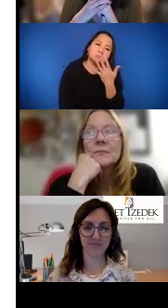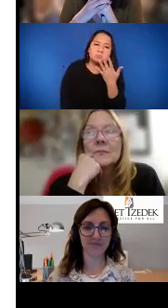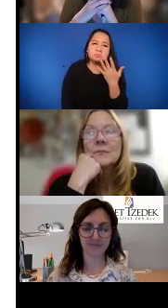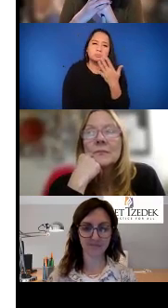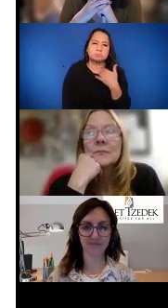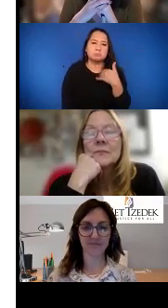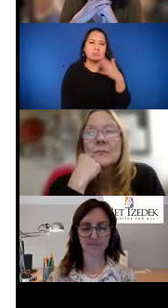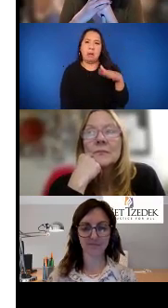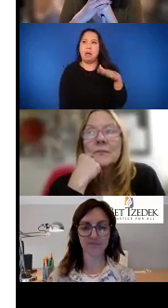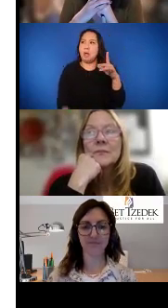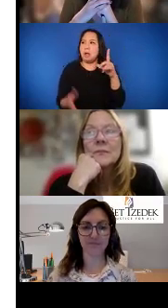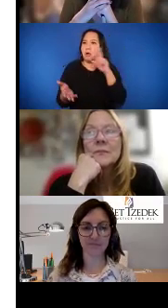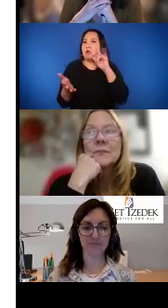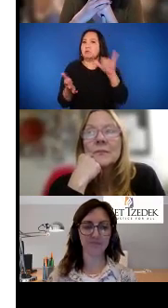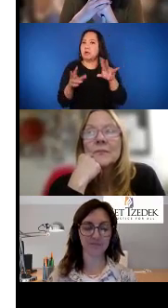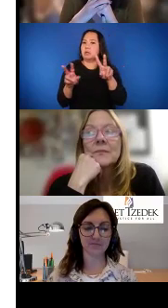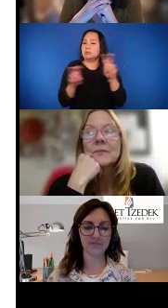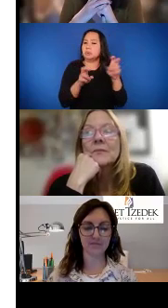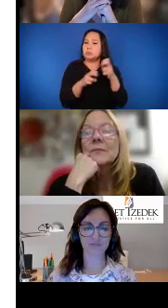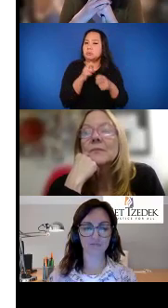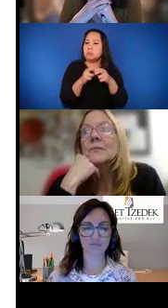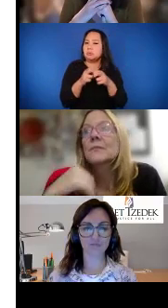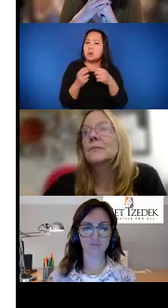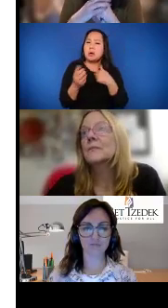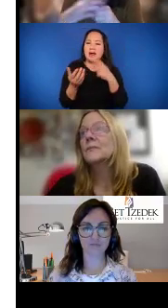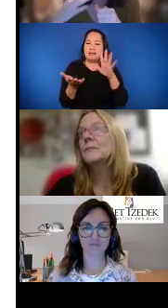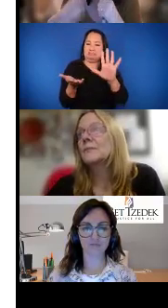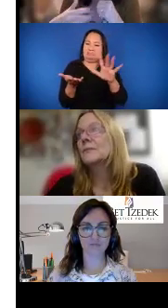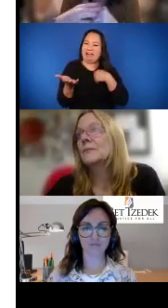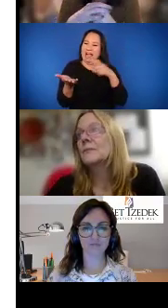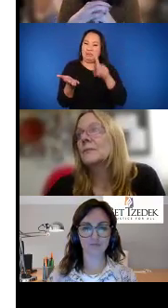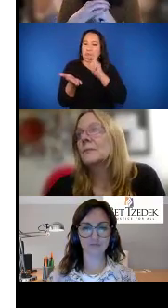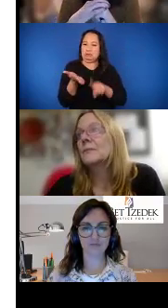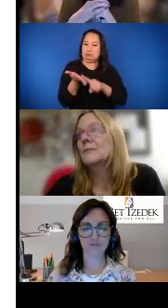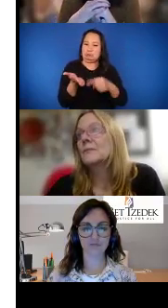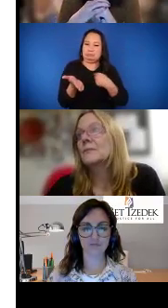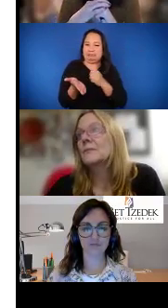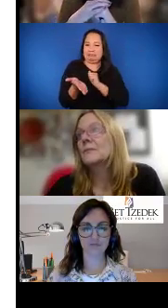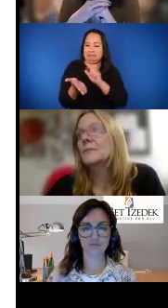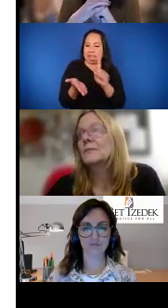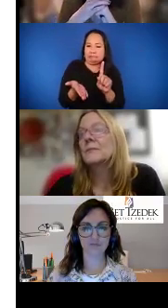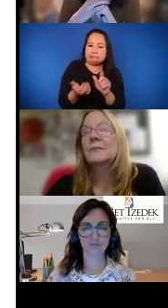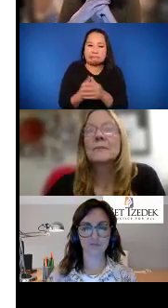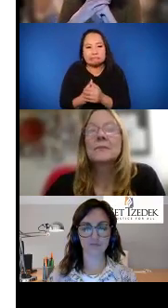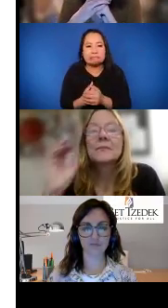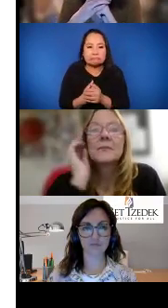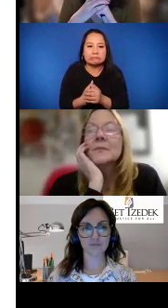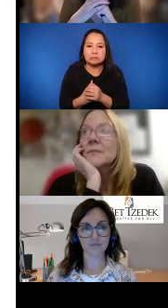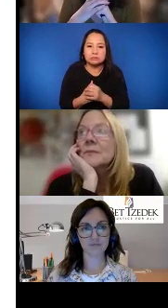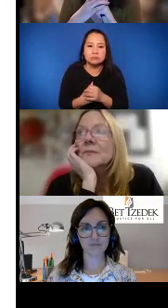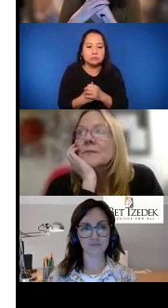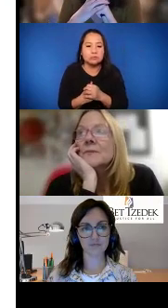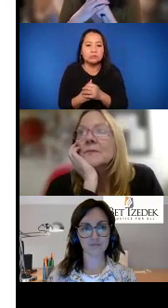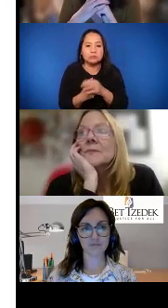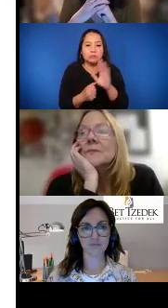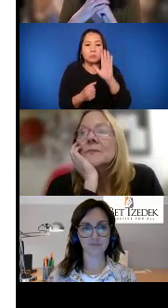bit more. I know that GoFundMe pages are go through some vetting, which